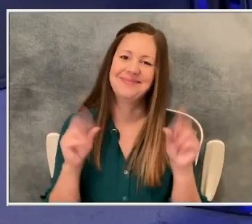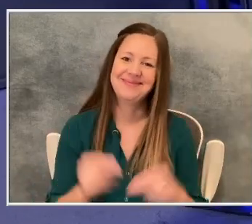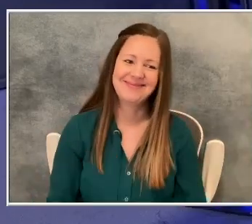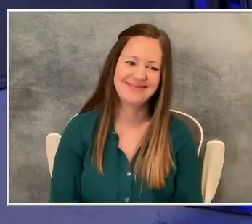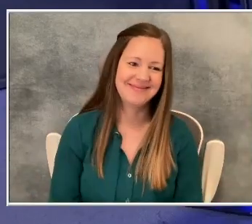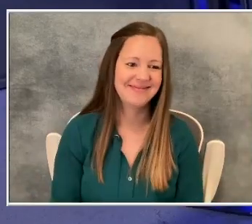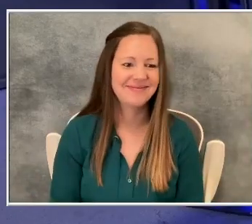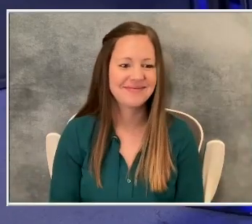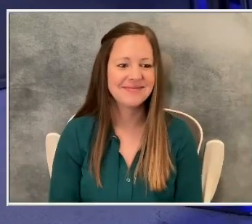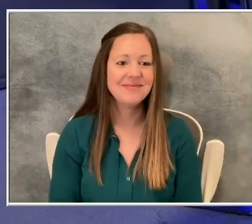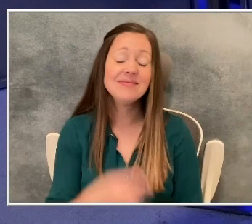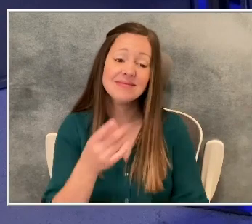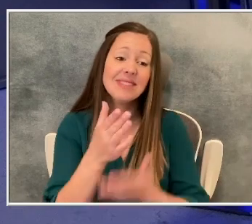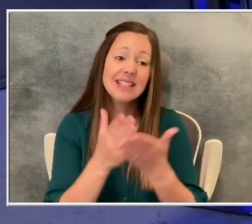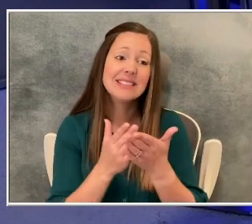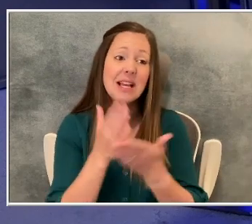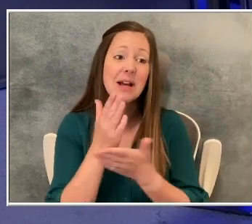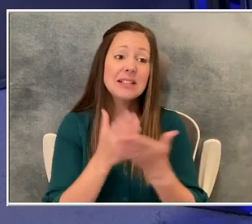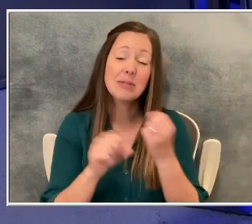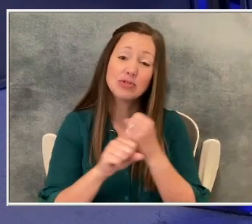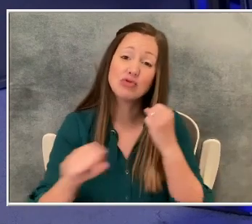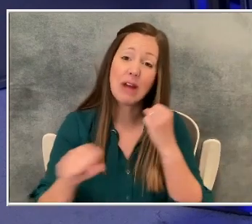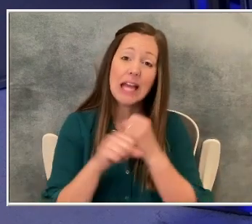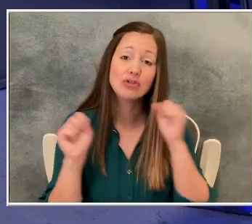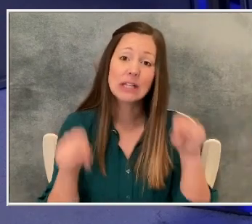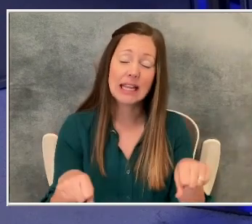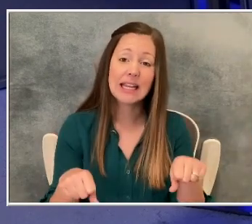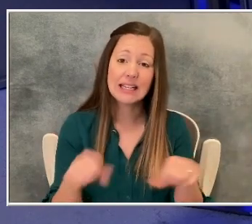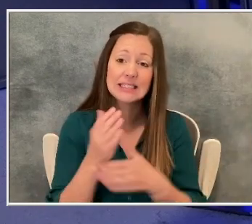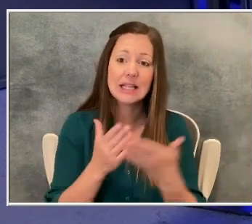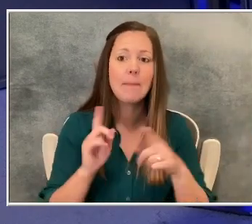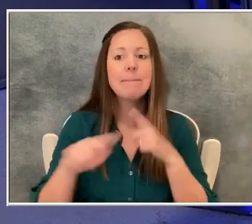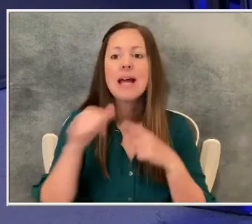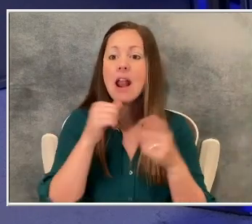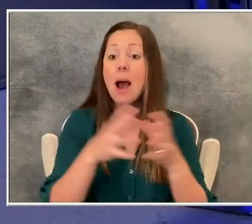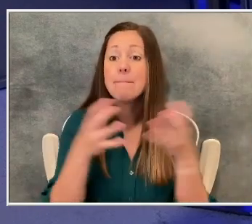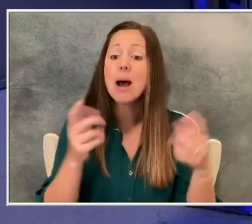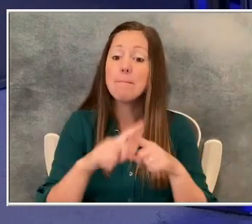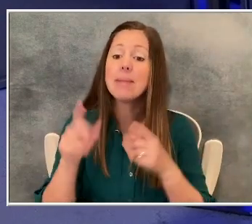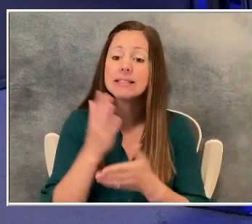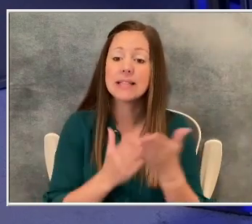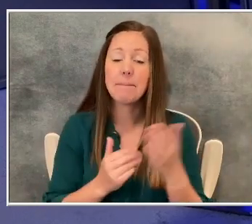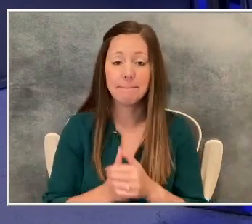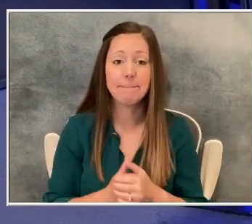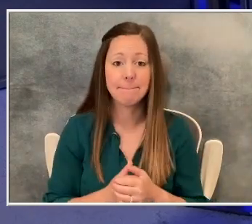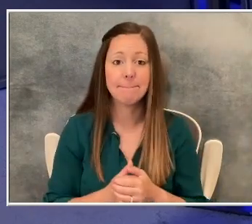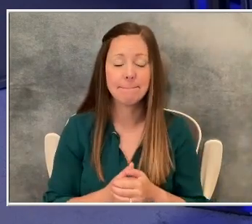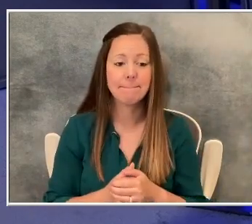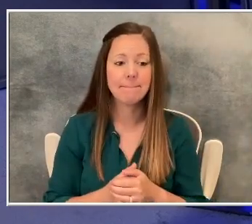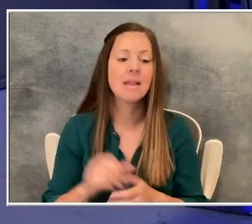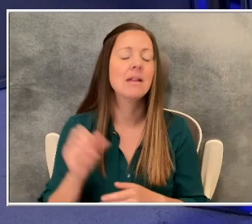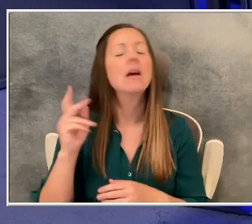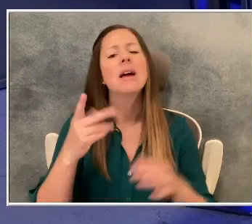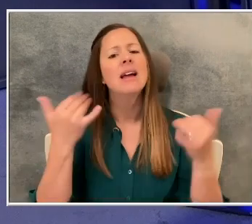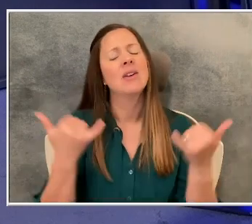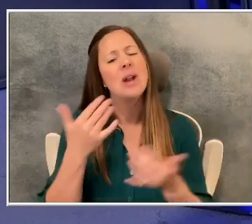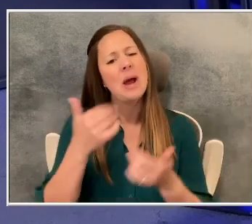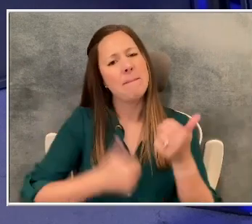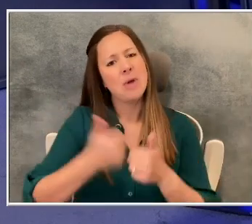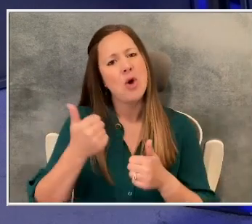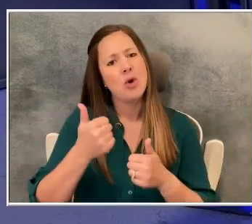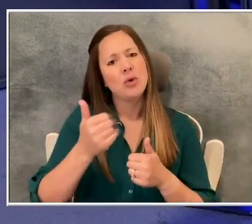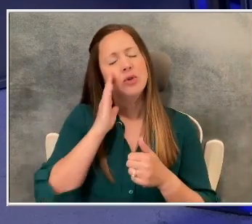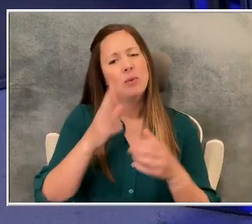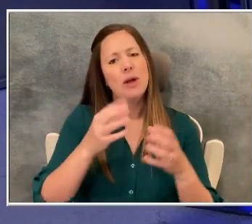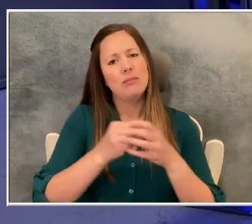do have some stretchability to the graft, not a lot, but there is some. So now most blood vessels expand and contract.